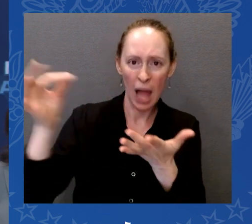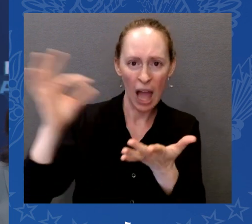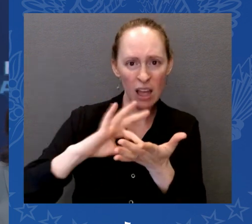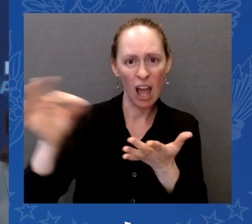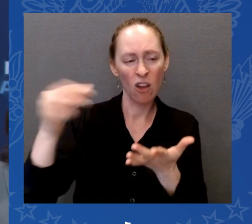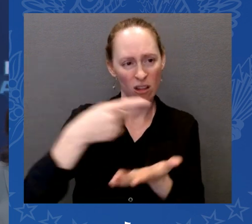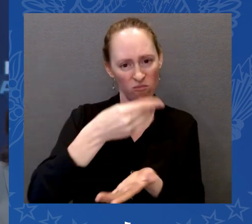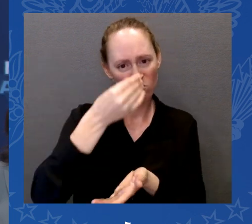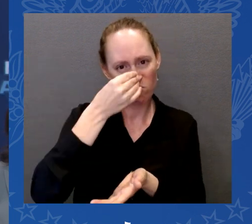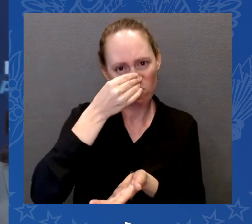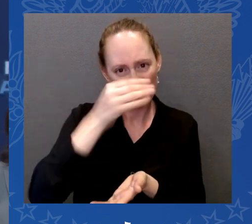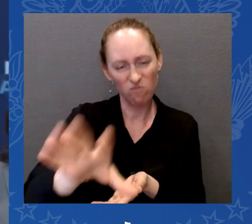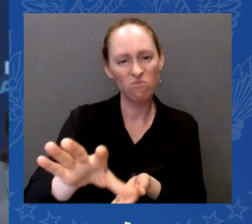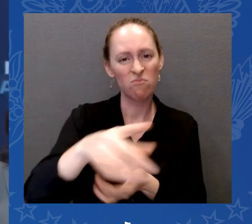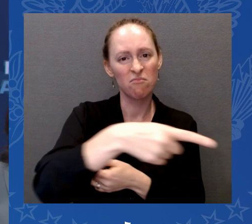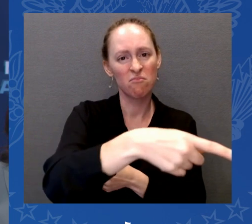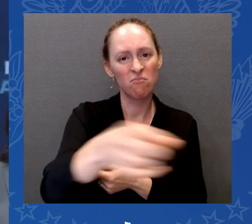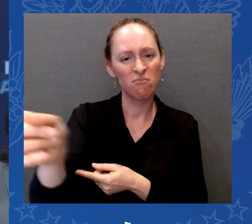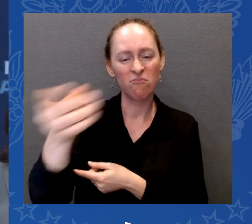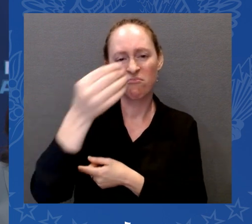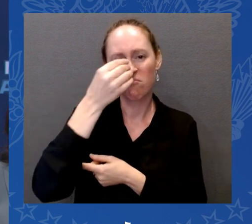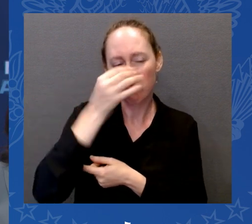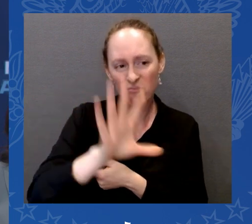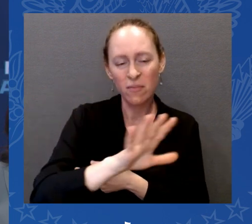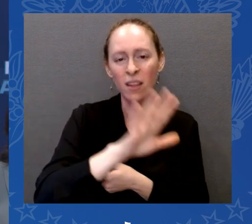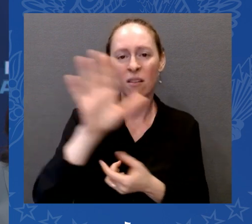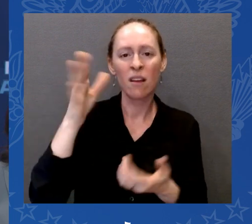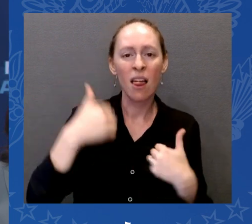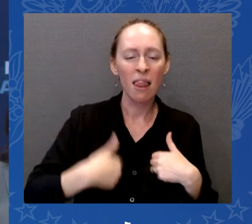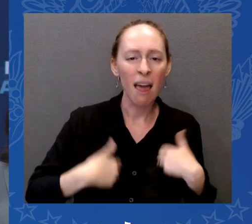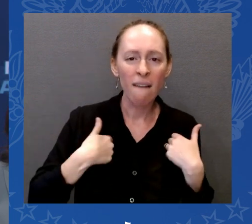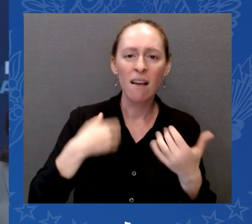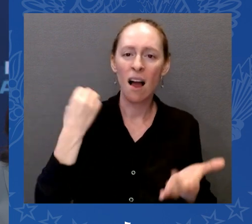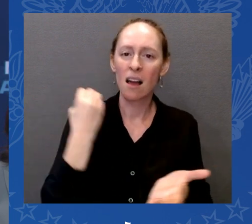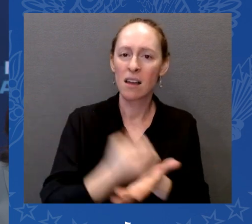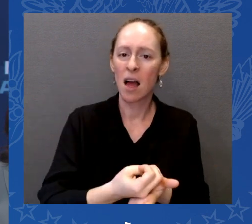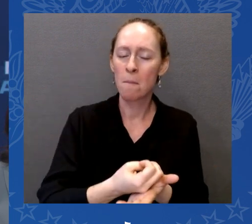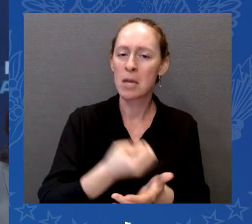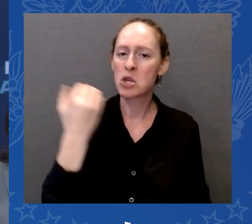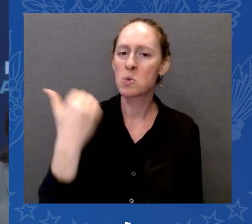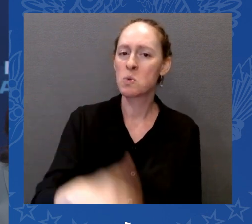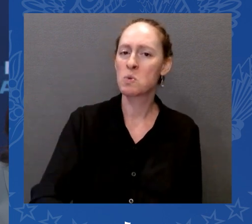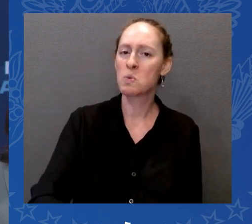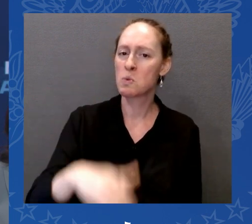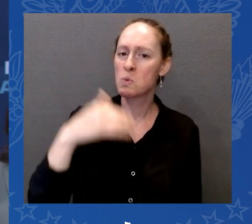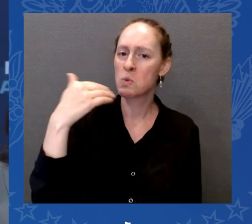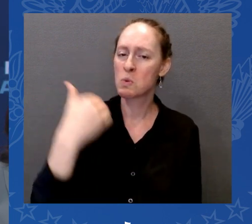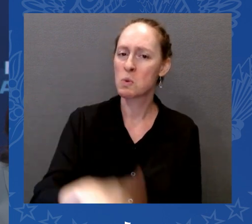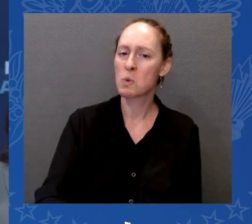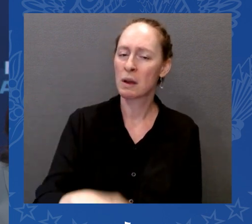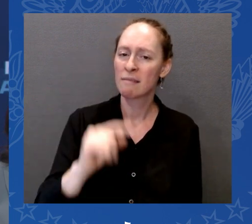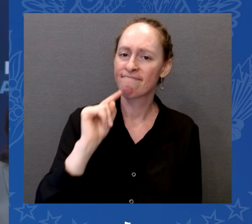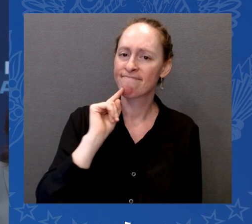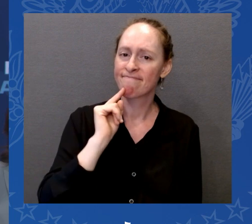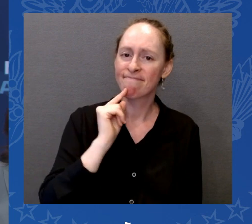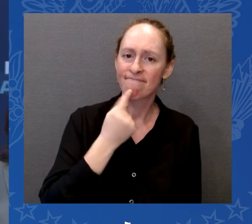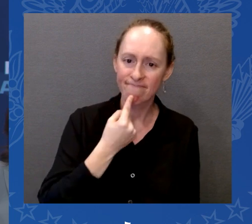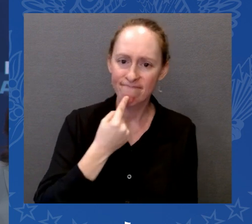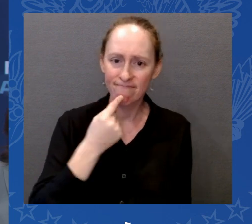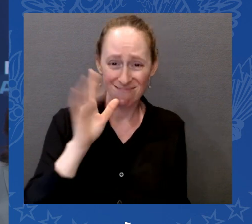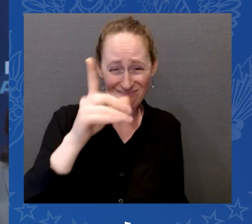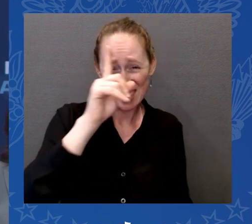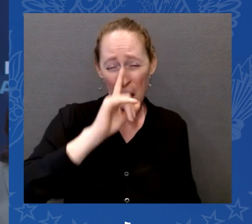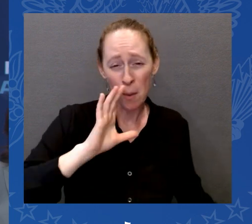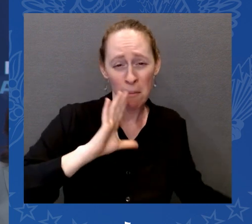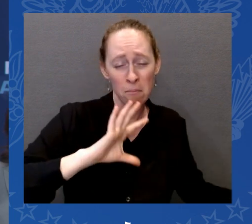There is nothing that would create more chaos or do more damage to the American economy than that happening, if it were to happen.